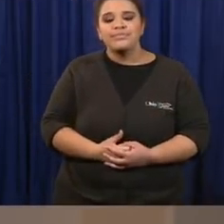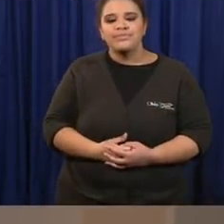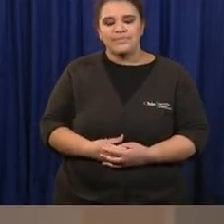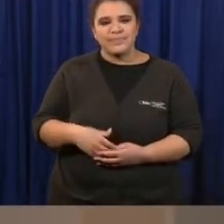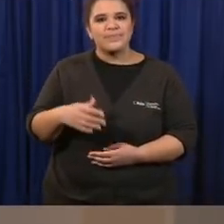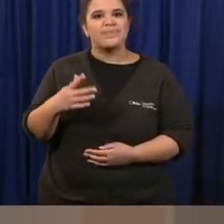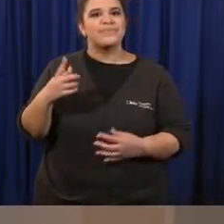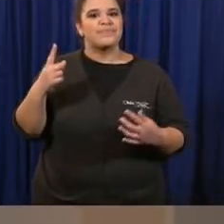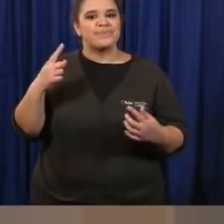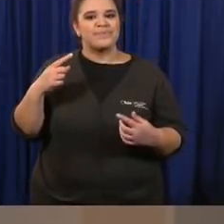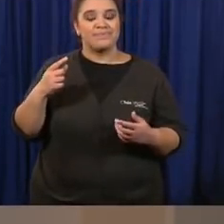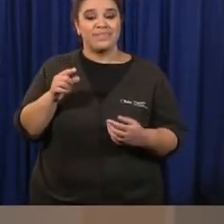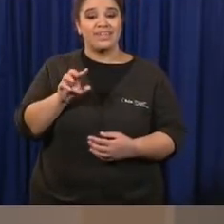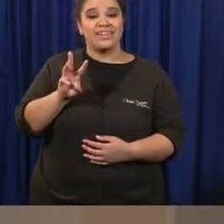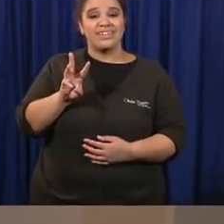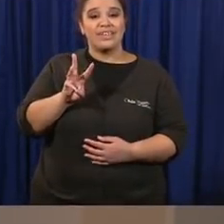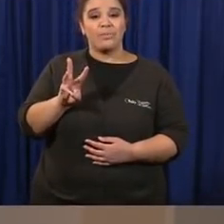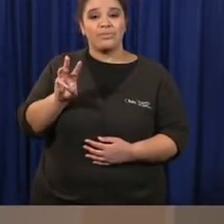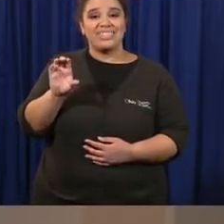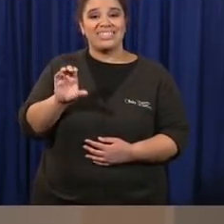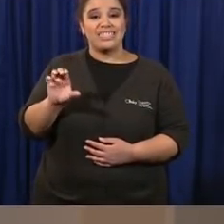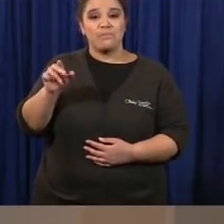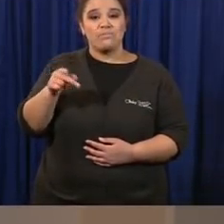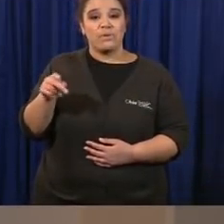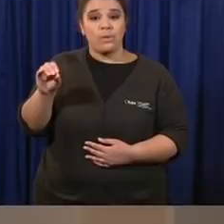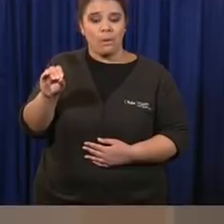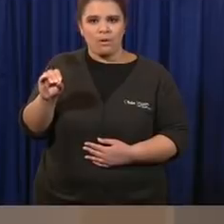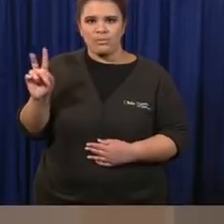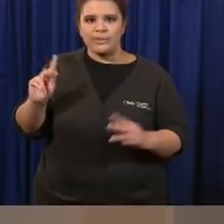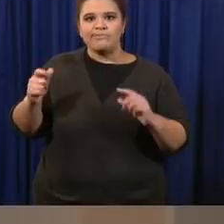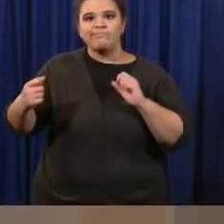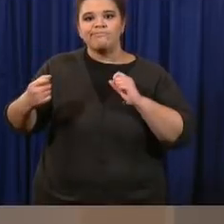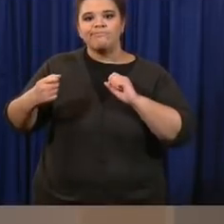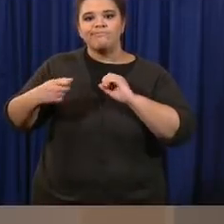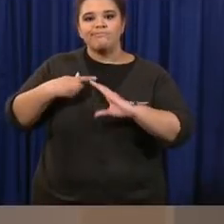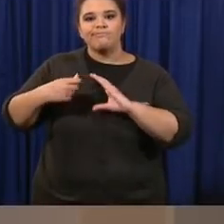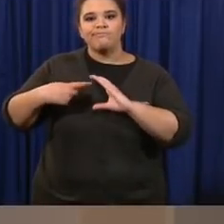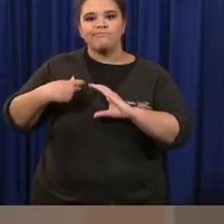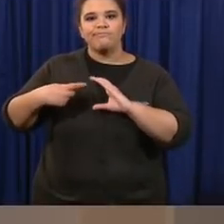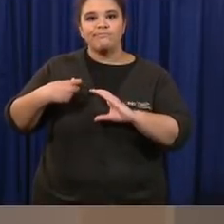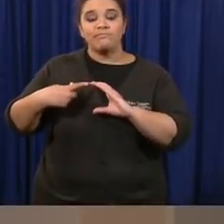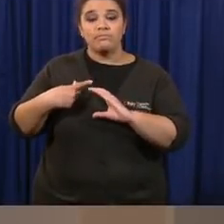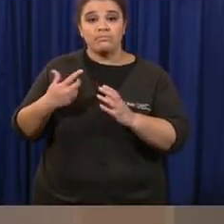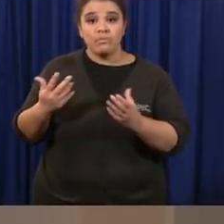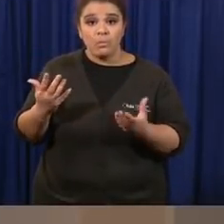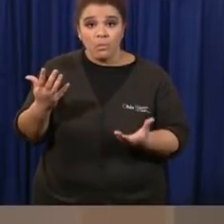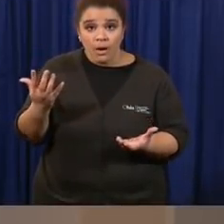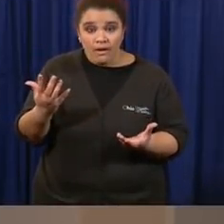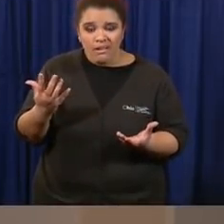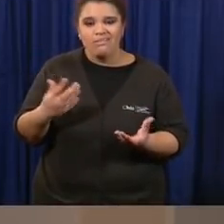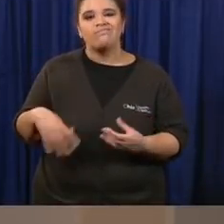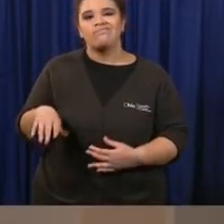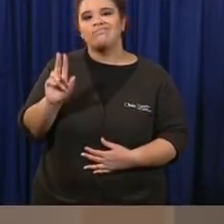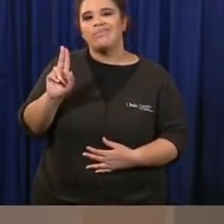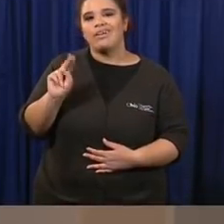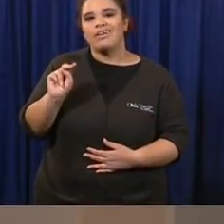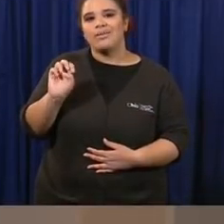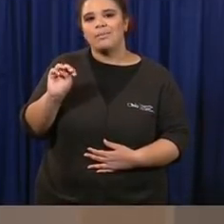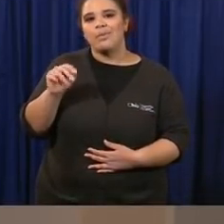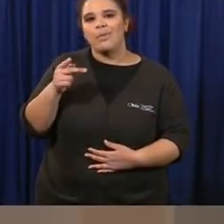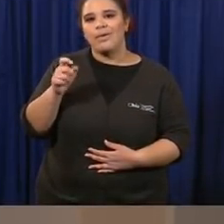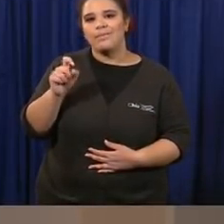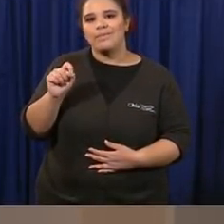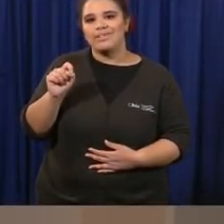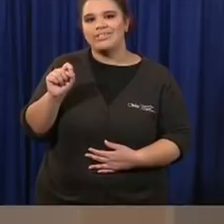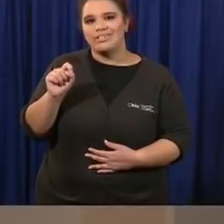questions sent in to WCPO about people wondering about their unemployment claims. I know you've addressed a lot of these issues